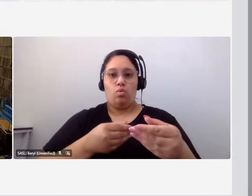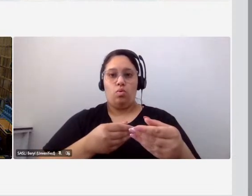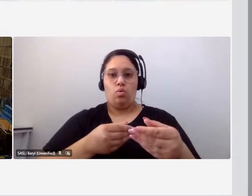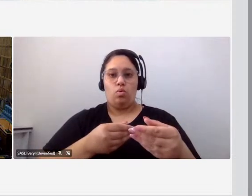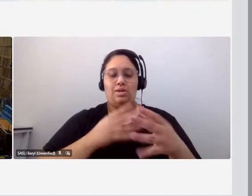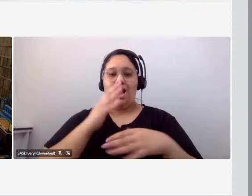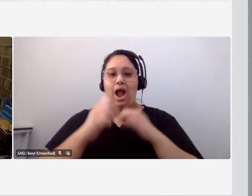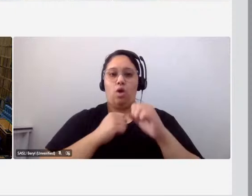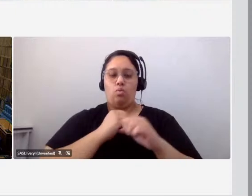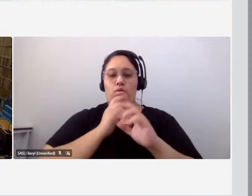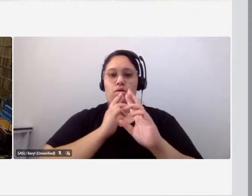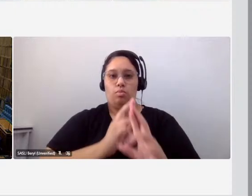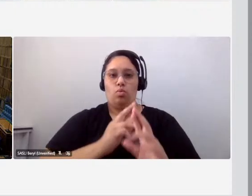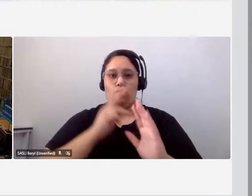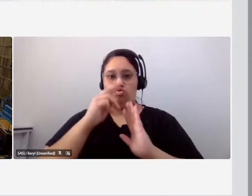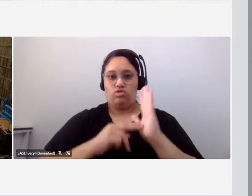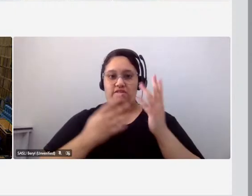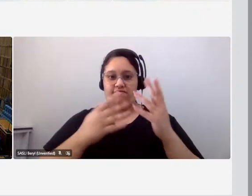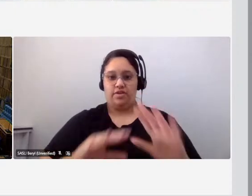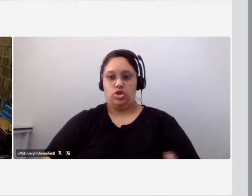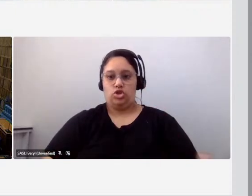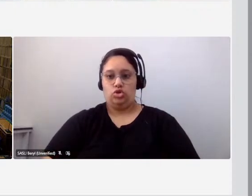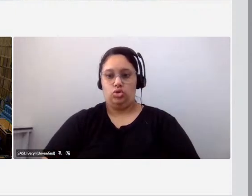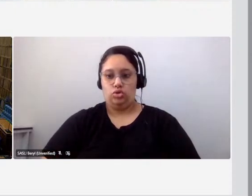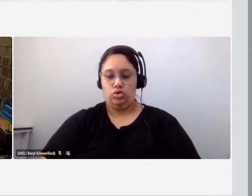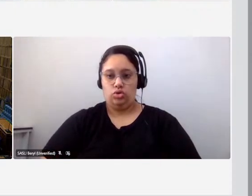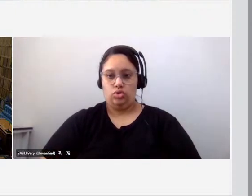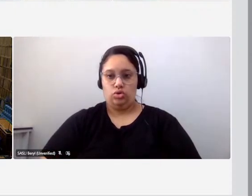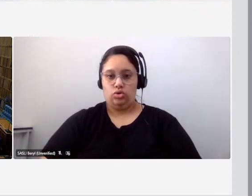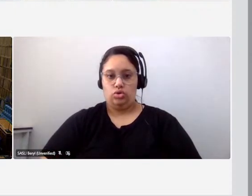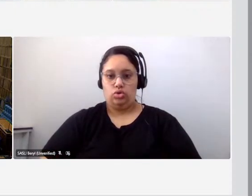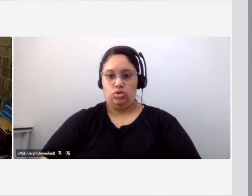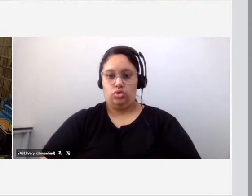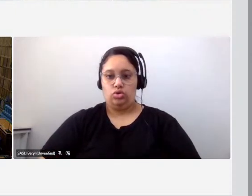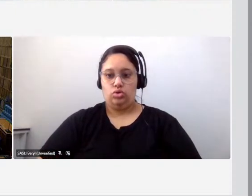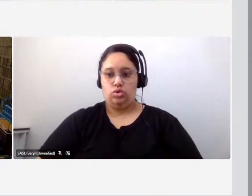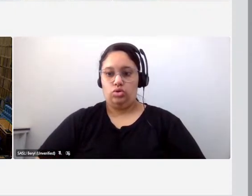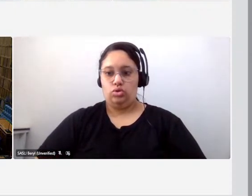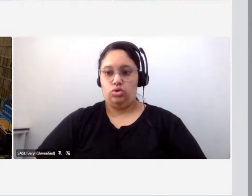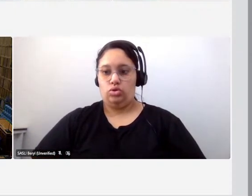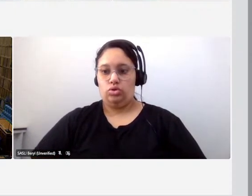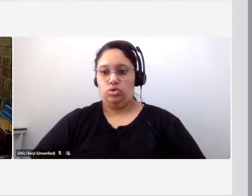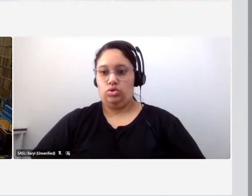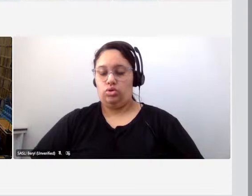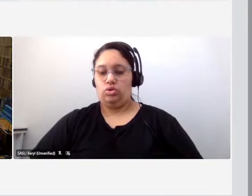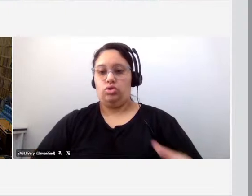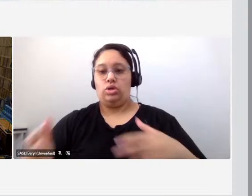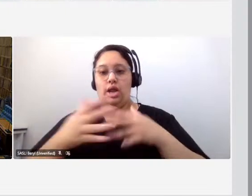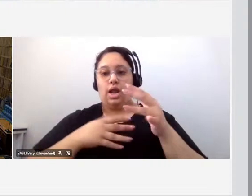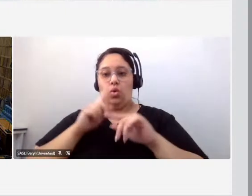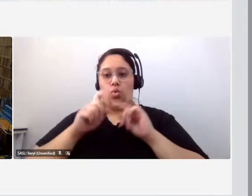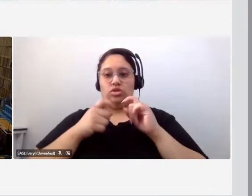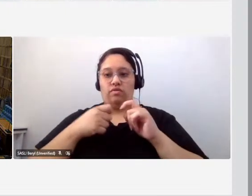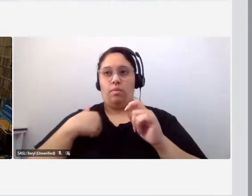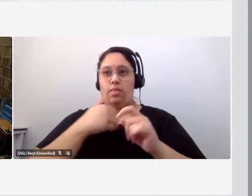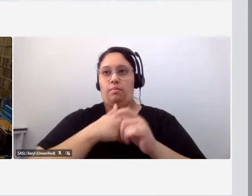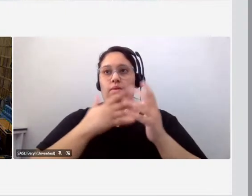annual report was read. The members, any questions from any of the